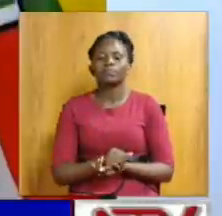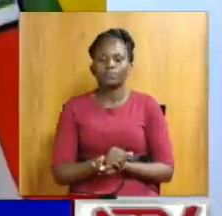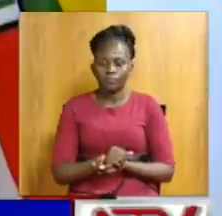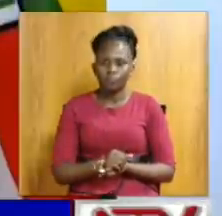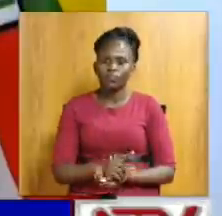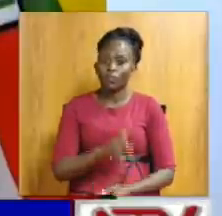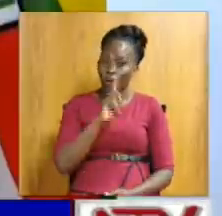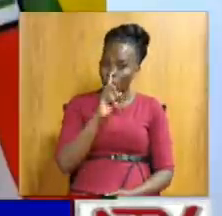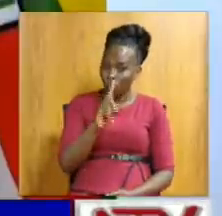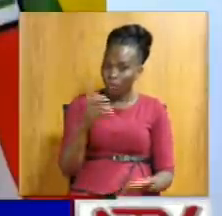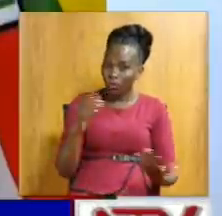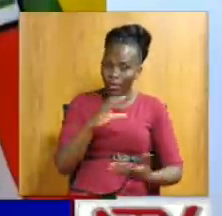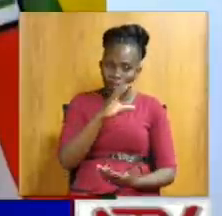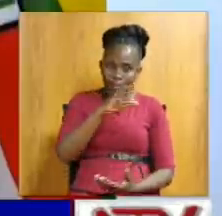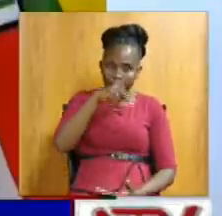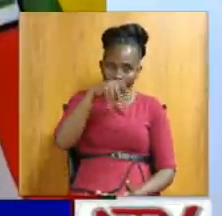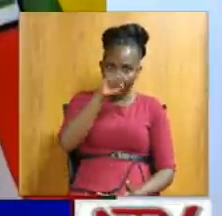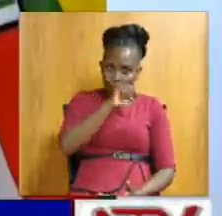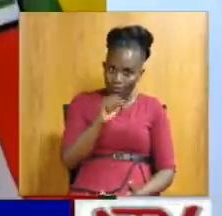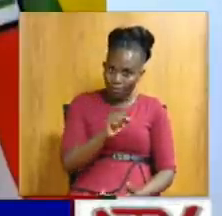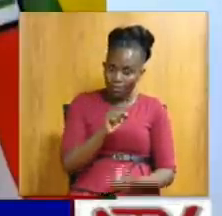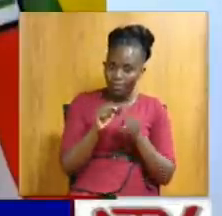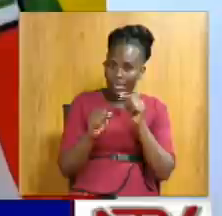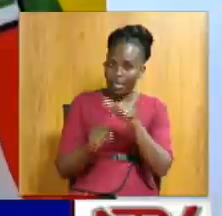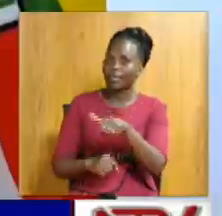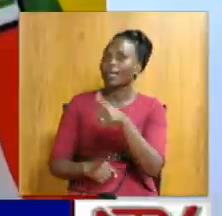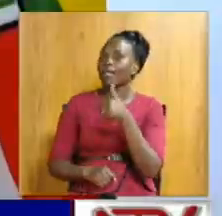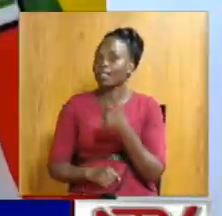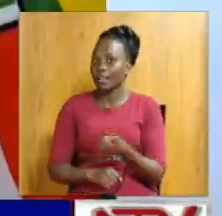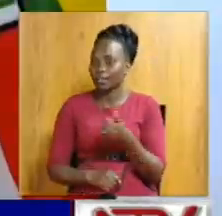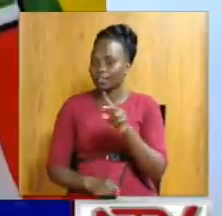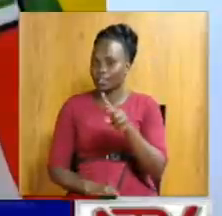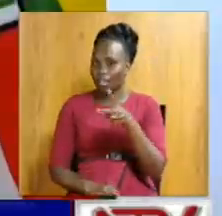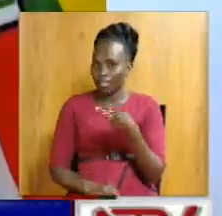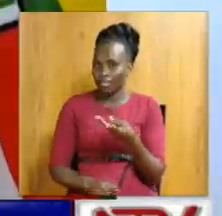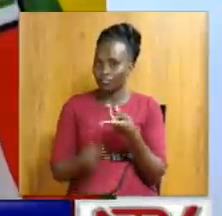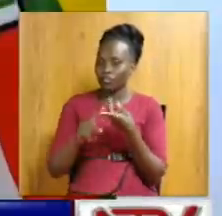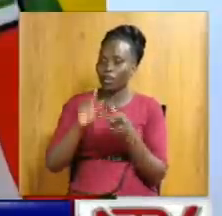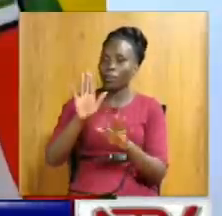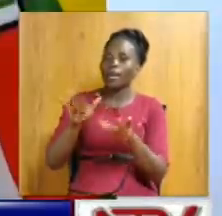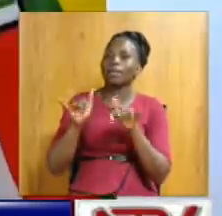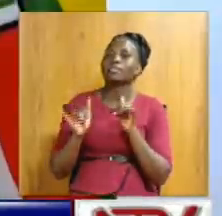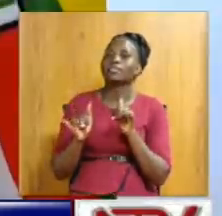2021, one at the CPS, and another one at Parliament